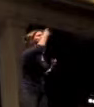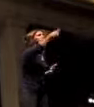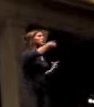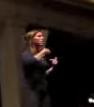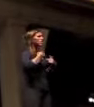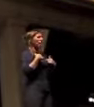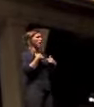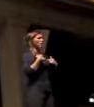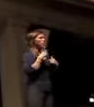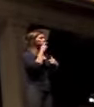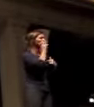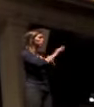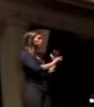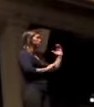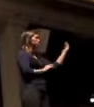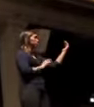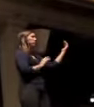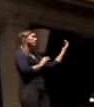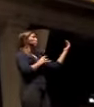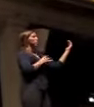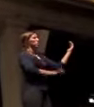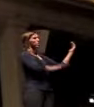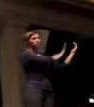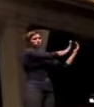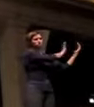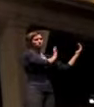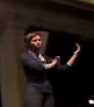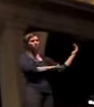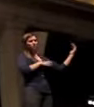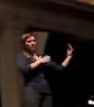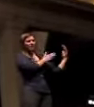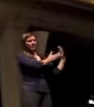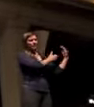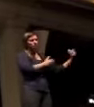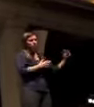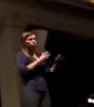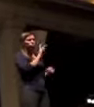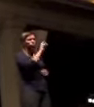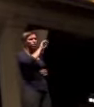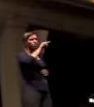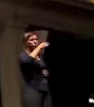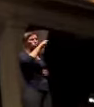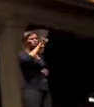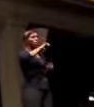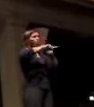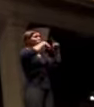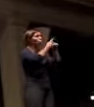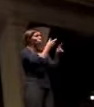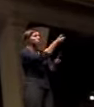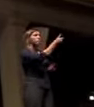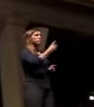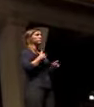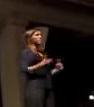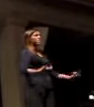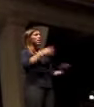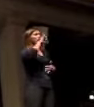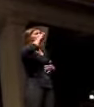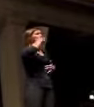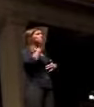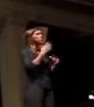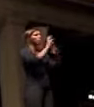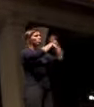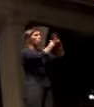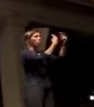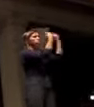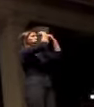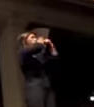see. Mirrors were my kryptonite. See, when you're a fat kid, the world feels out to get you. You pretend not to be hungry. You stay quiet in crowded rooms to avoid a fat joke.